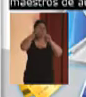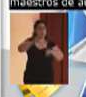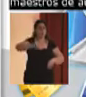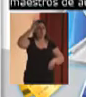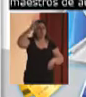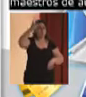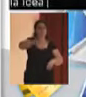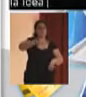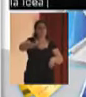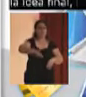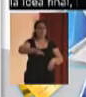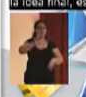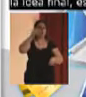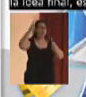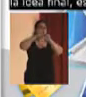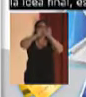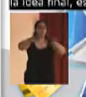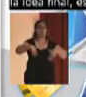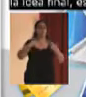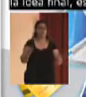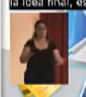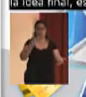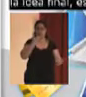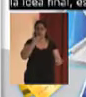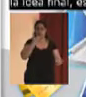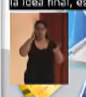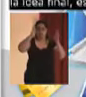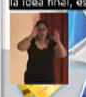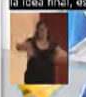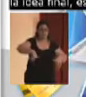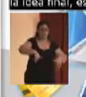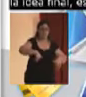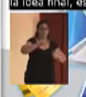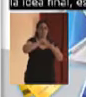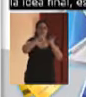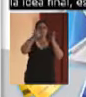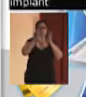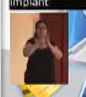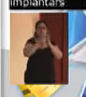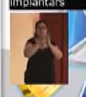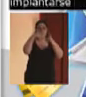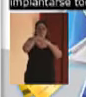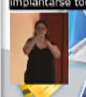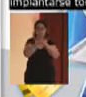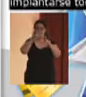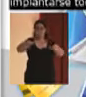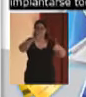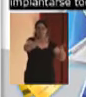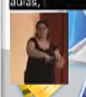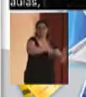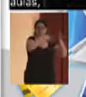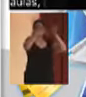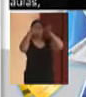themselves. Because the idea is that when all these technologies are